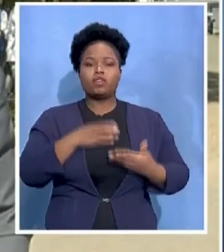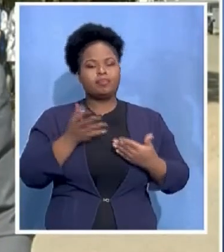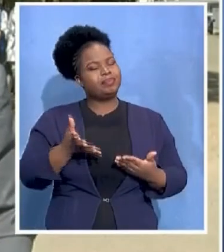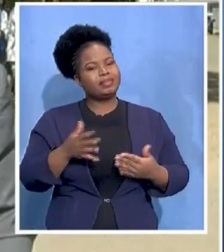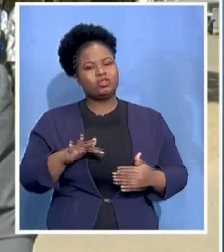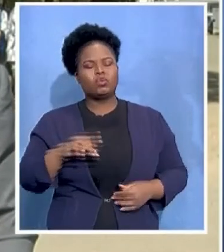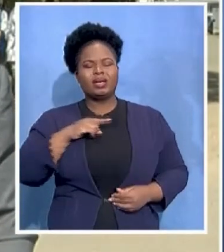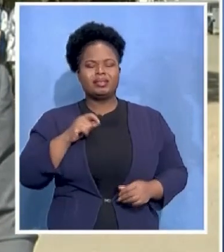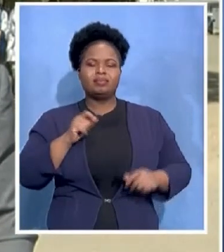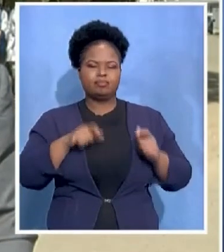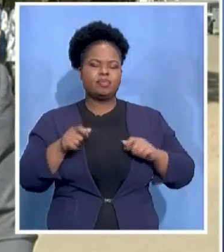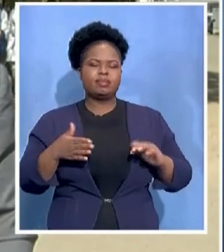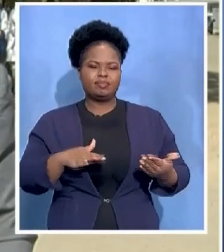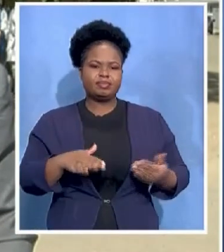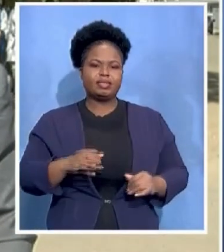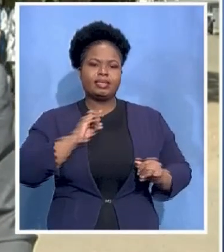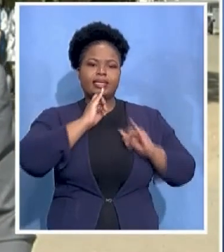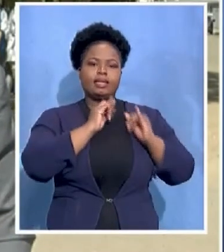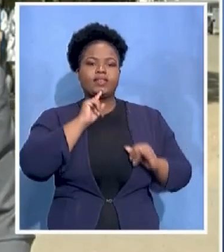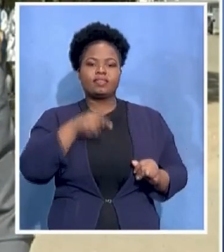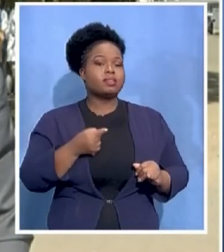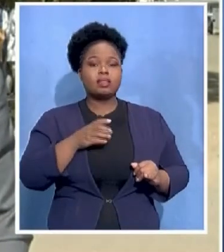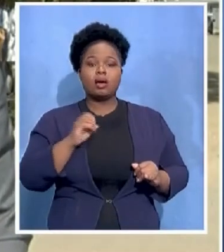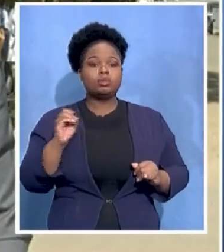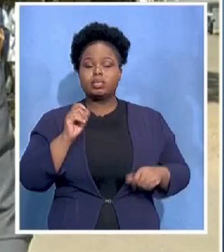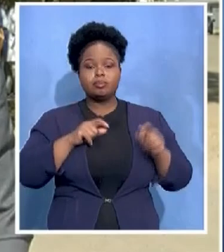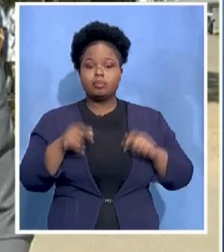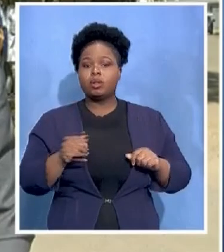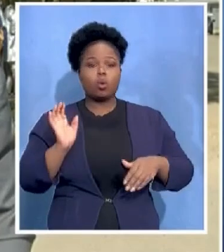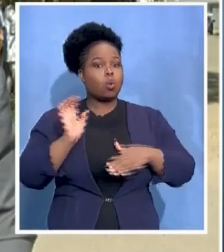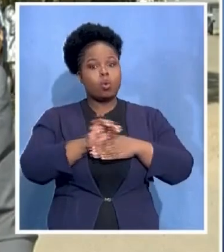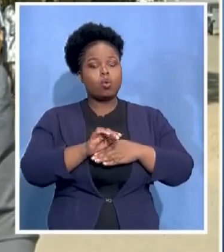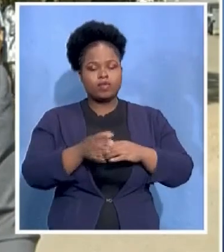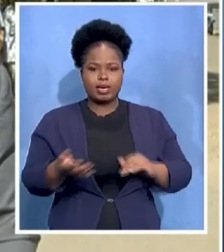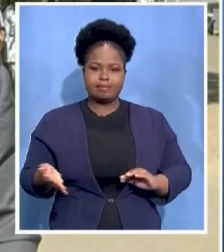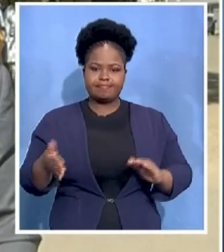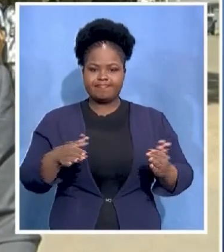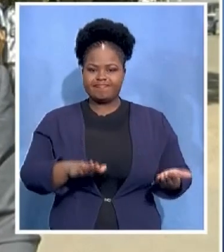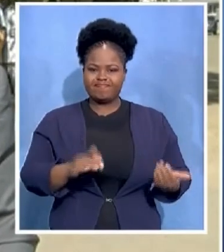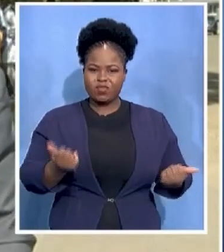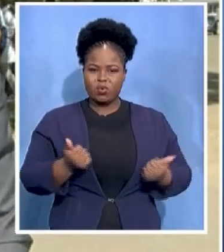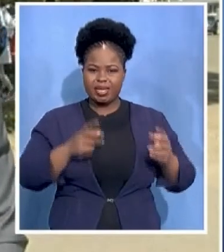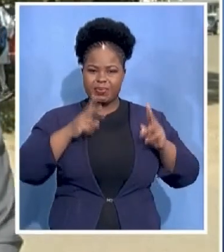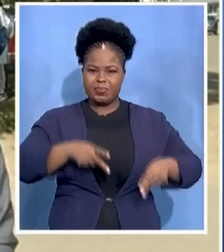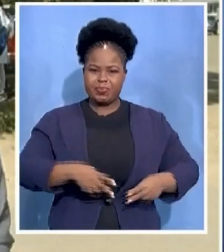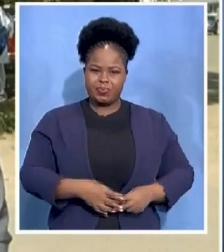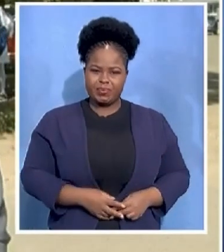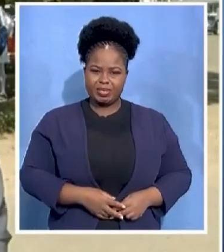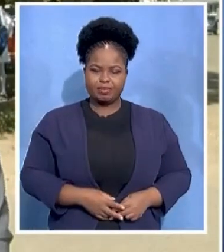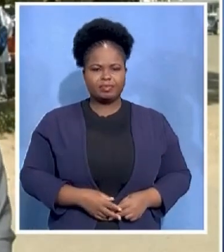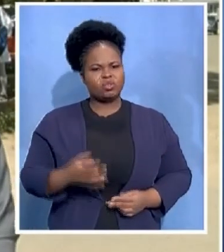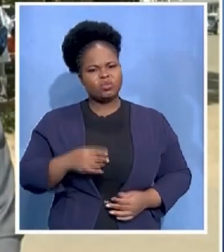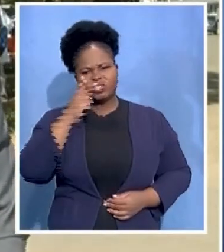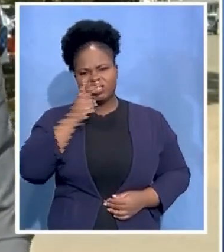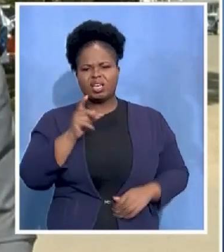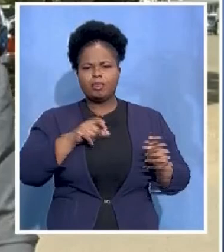over 11,000 people have lost their lives in your province, Atule. But just looking at the active cases, according to this statement